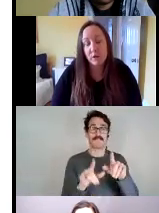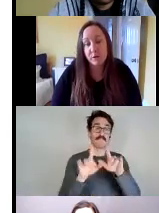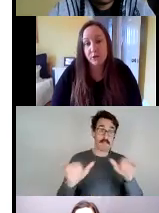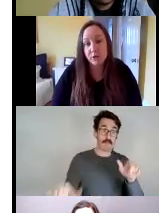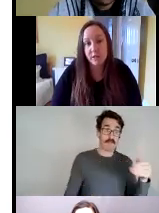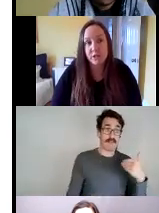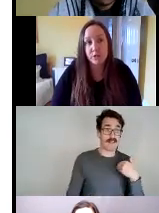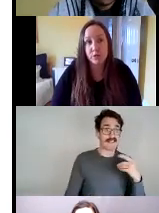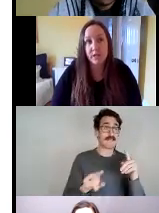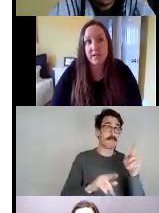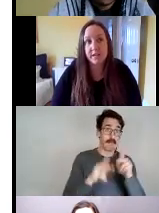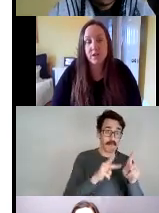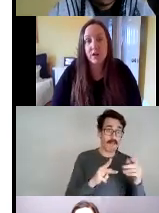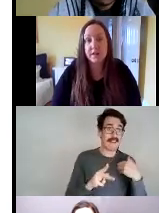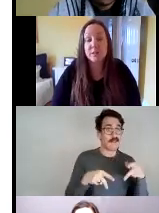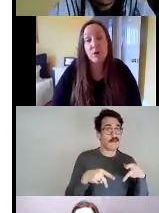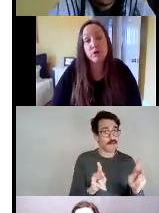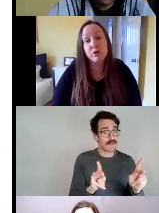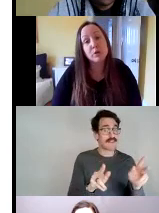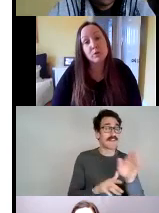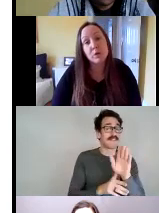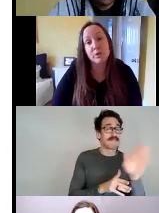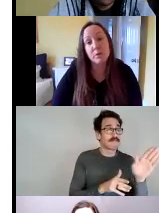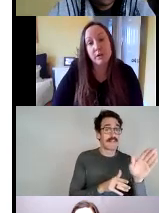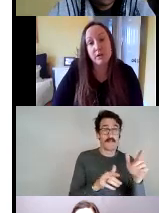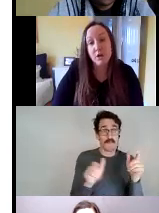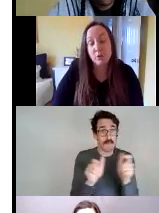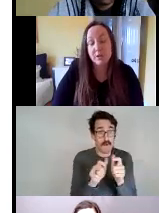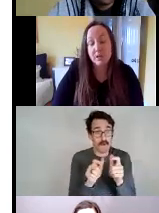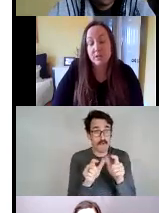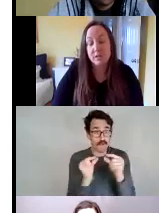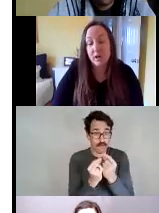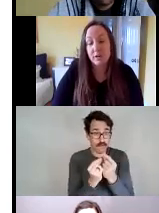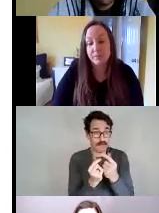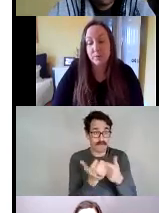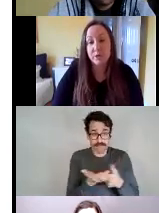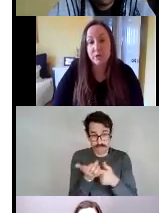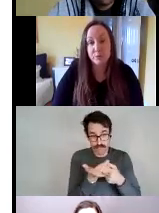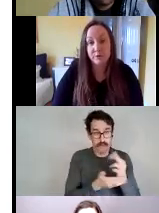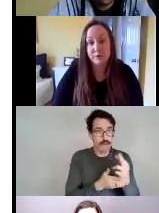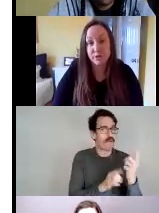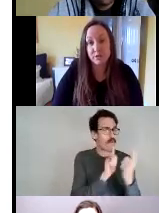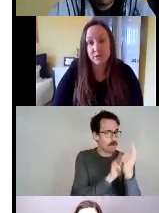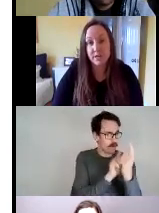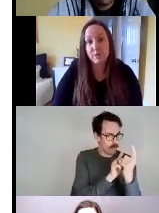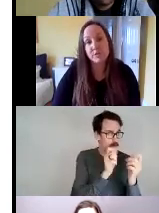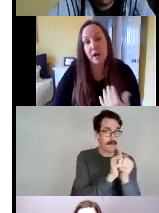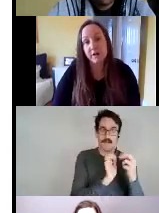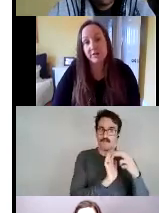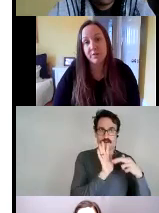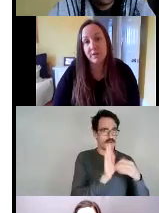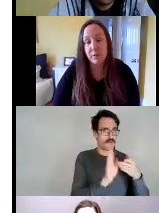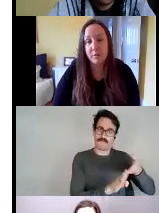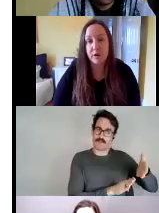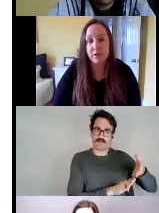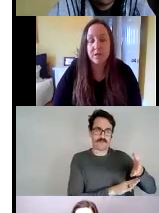with an opportunity to connect in small groups or one-on-one with these registered professionals outside